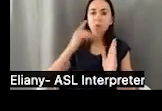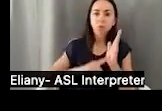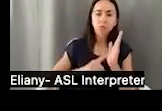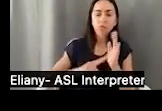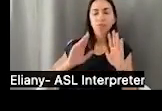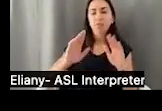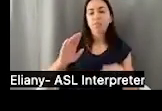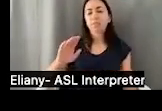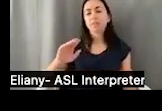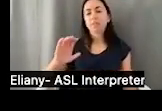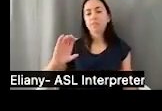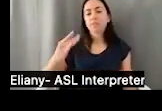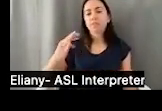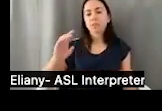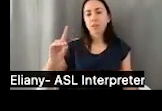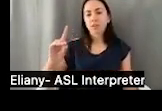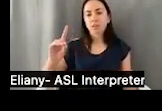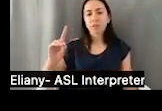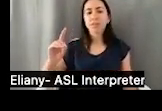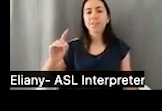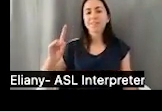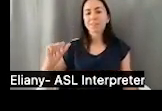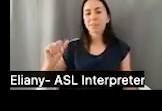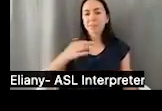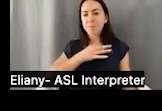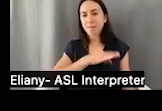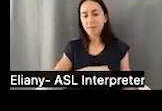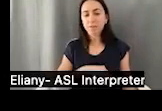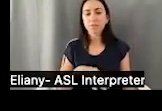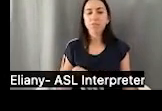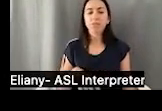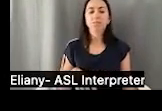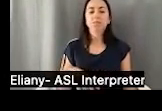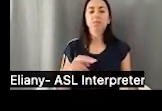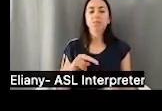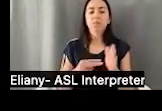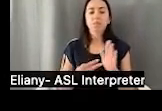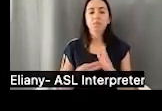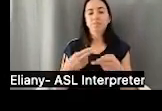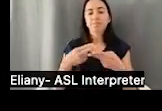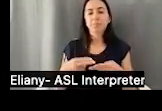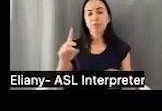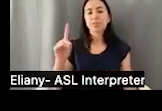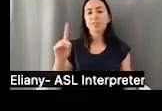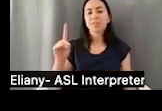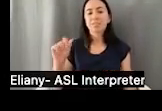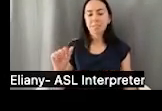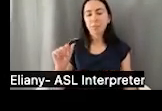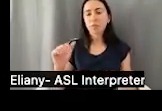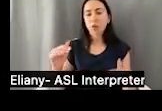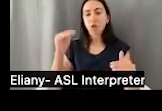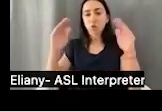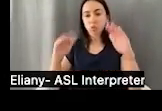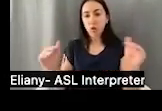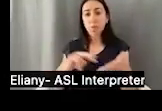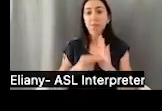childhood disability benefits. The individual is called a disabled adult child. That's again where a son or daughter